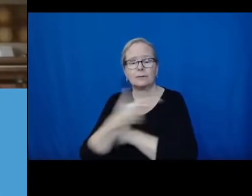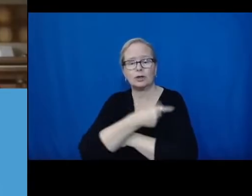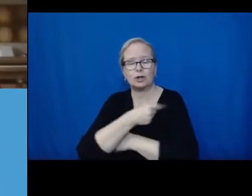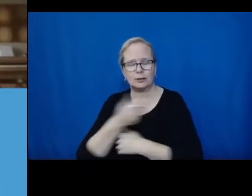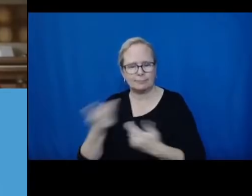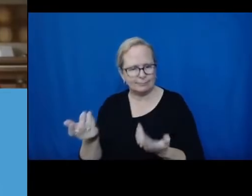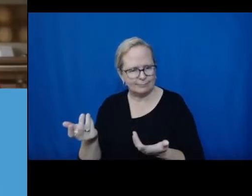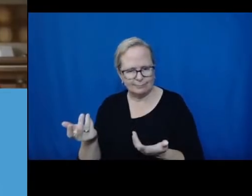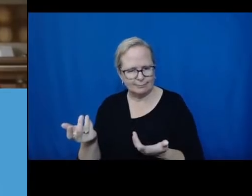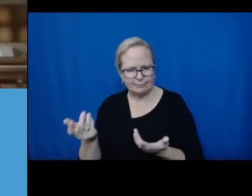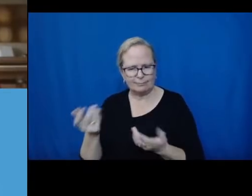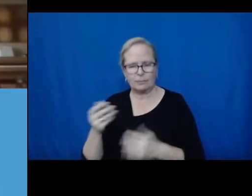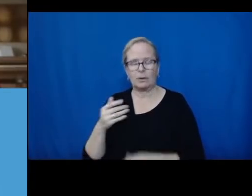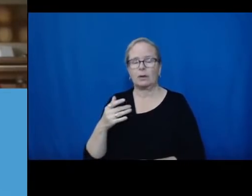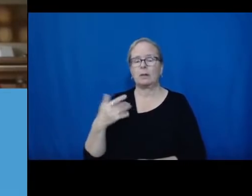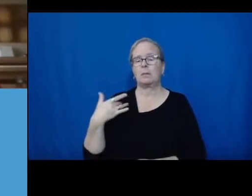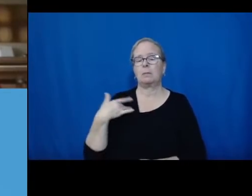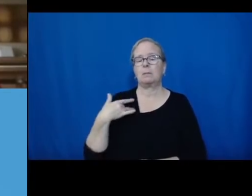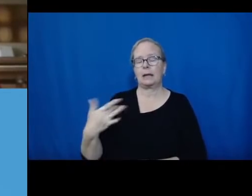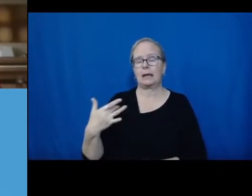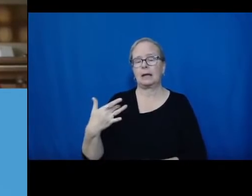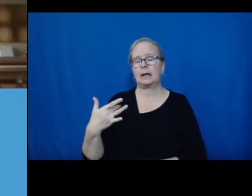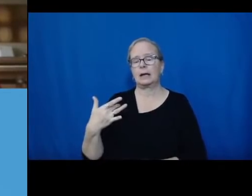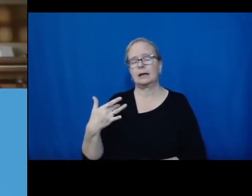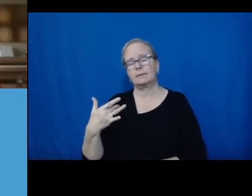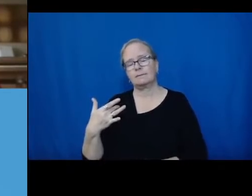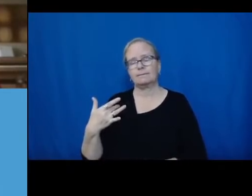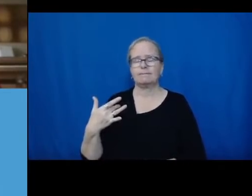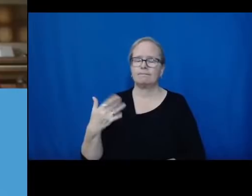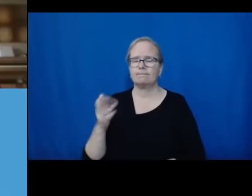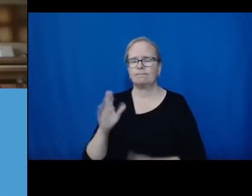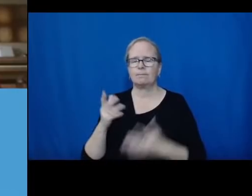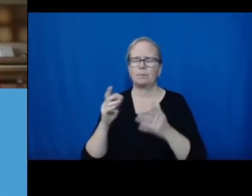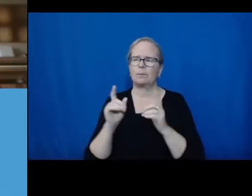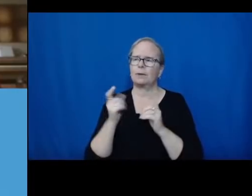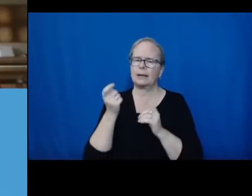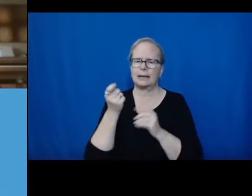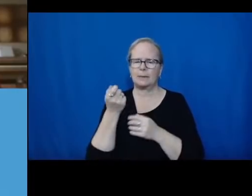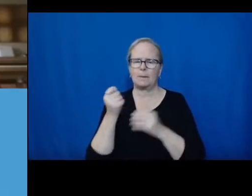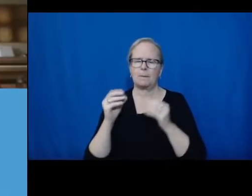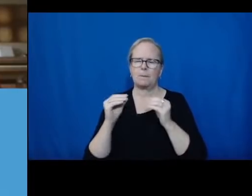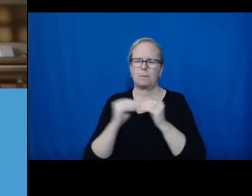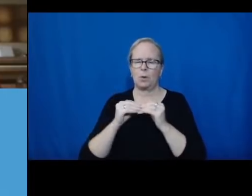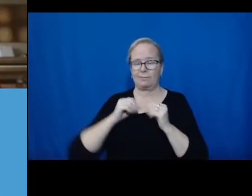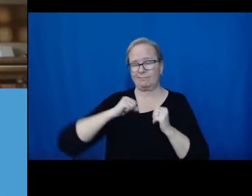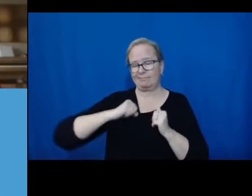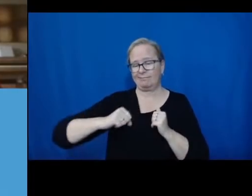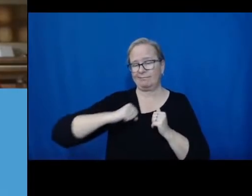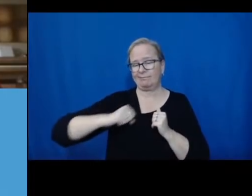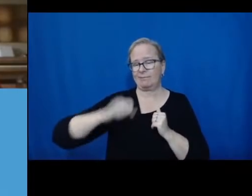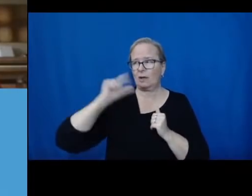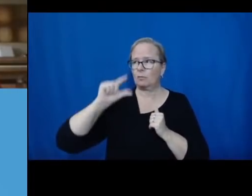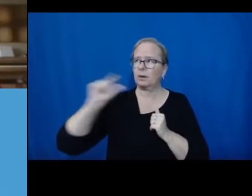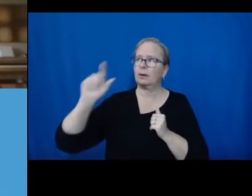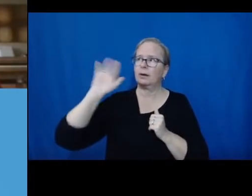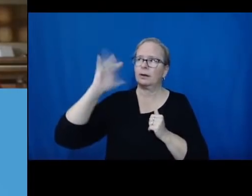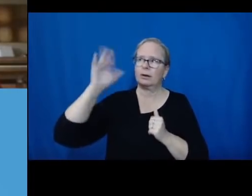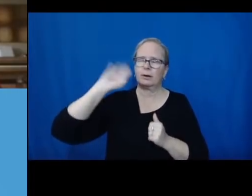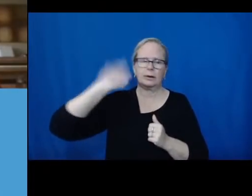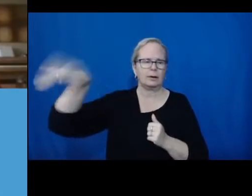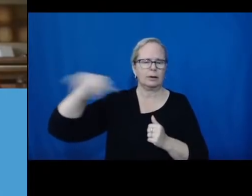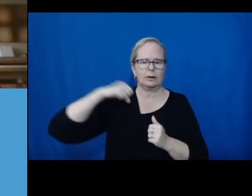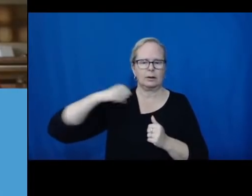but I think generally the feeling is that there's probably also a little bit more of anti-government,